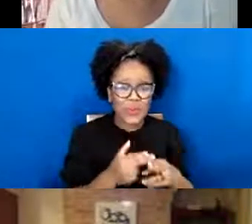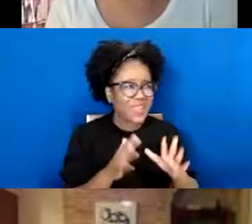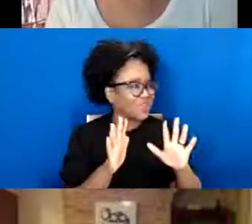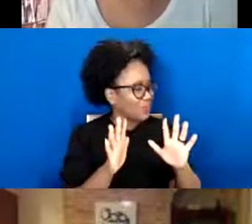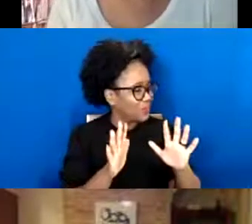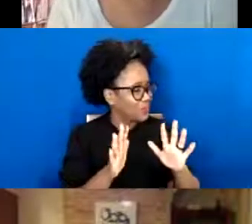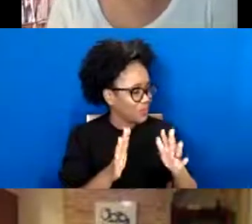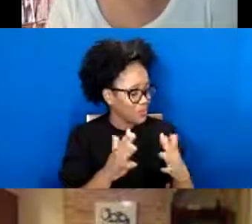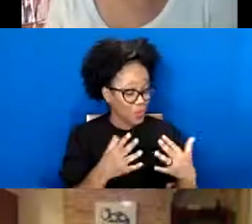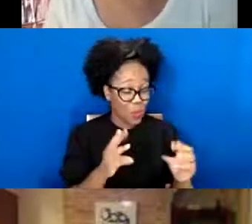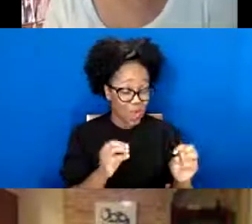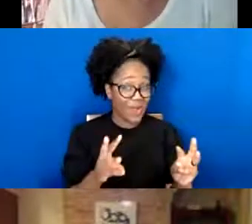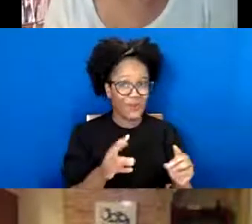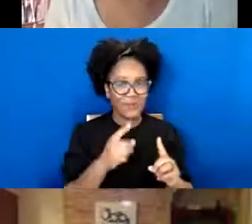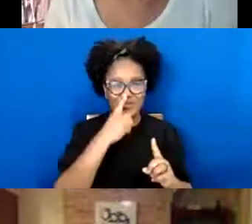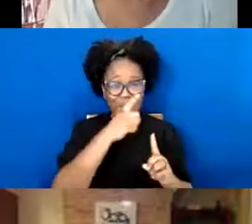admit this to many people, but